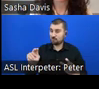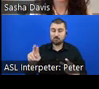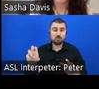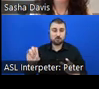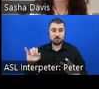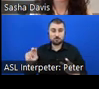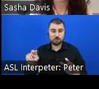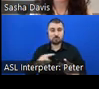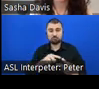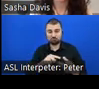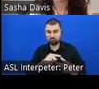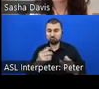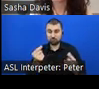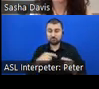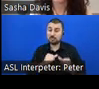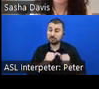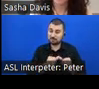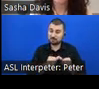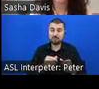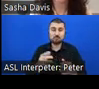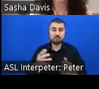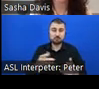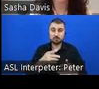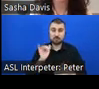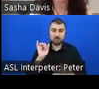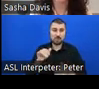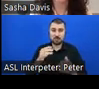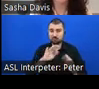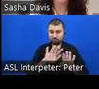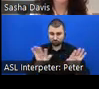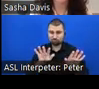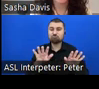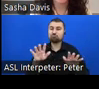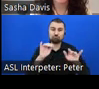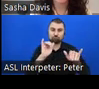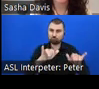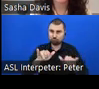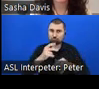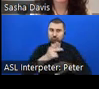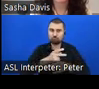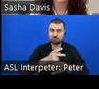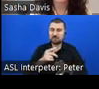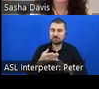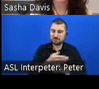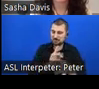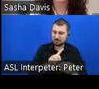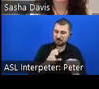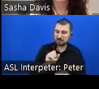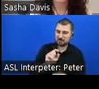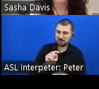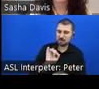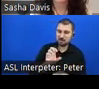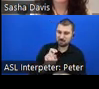Both Malson and Ryman decided to keep elements of the facade, including the cast iron detail that I mentioned previously, and also the metal